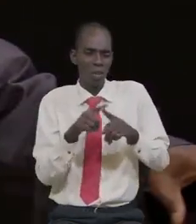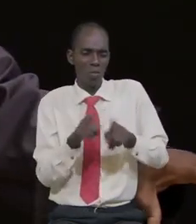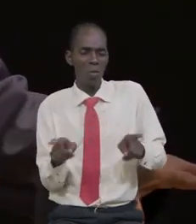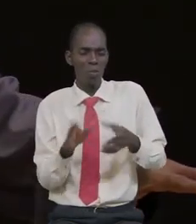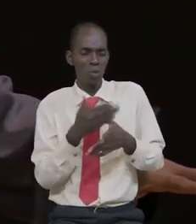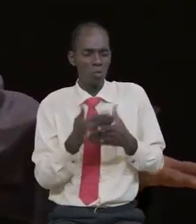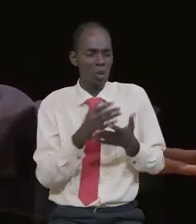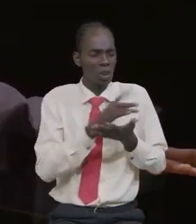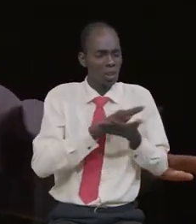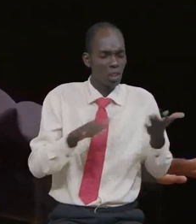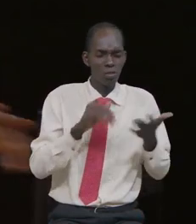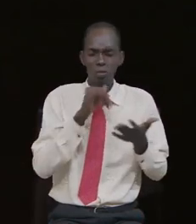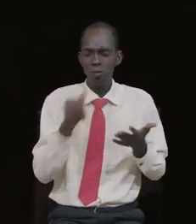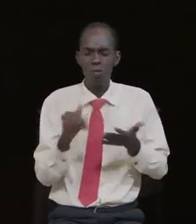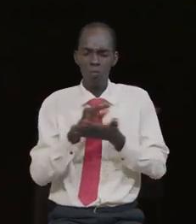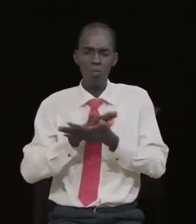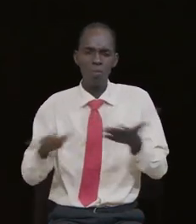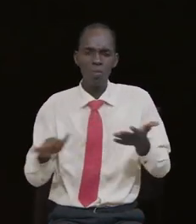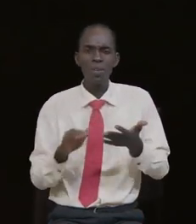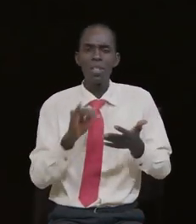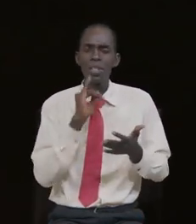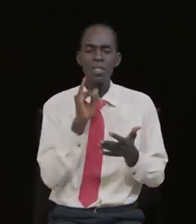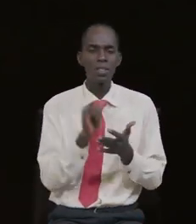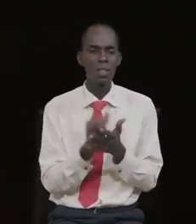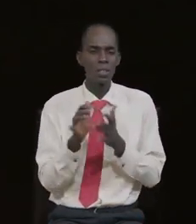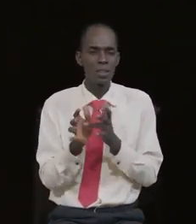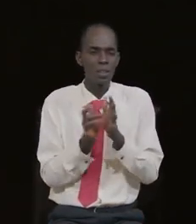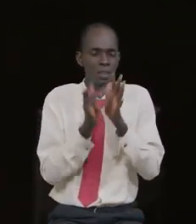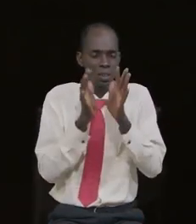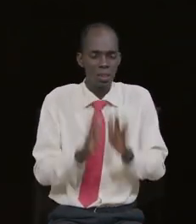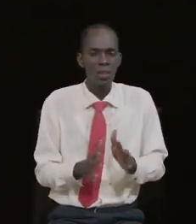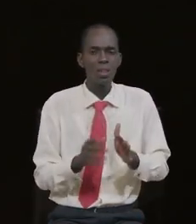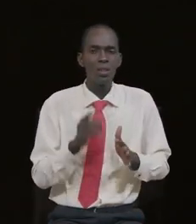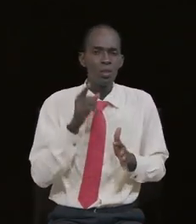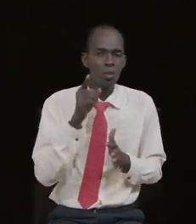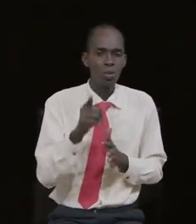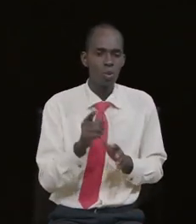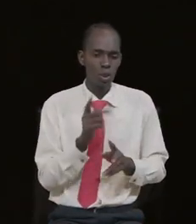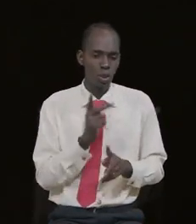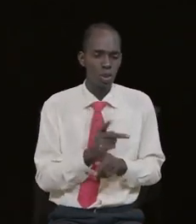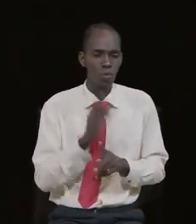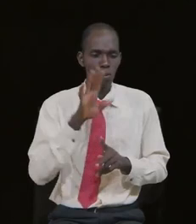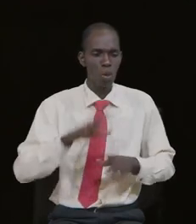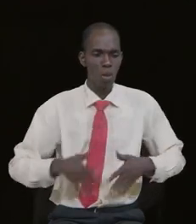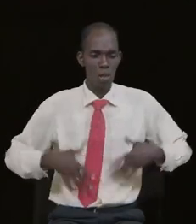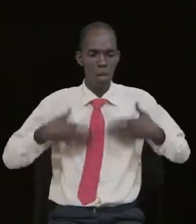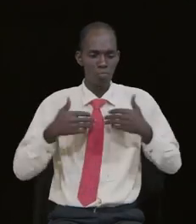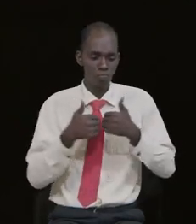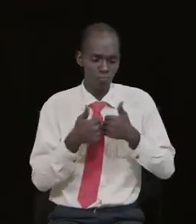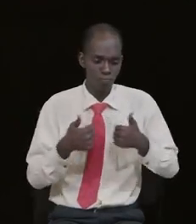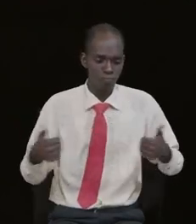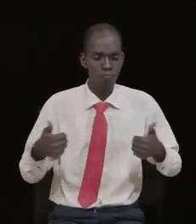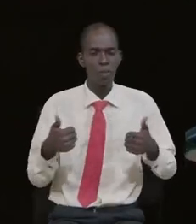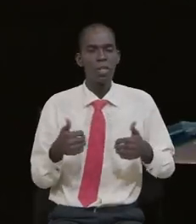the world and the Christian, and you keep a separated life, a sanctified life, and you keep